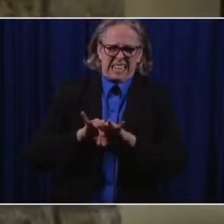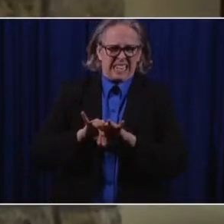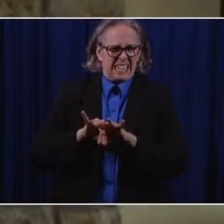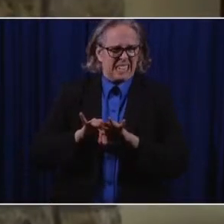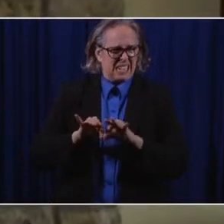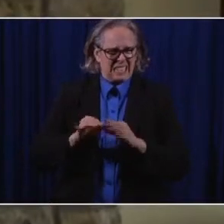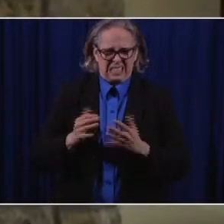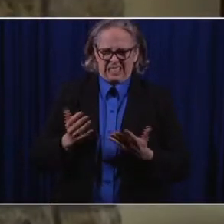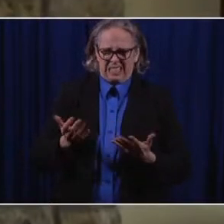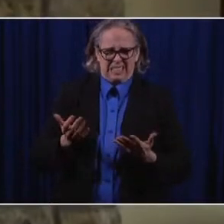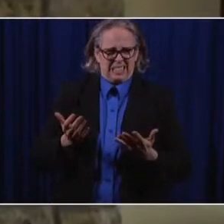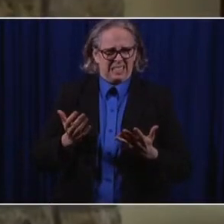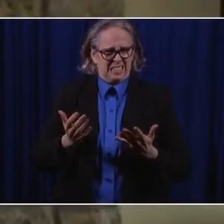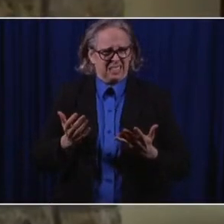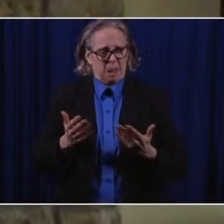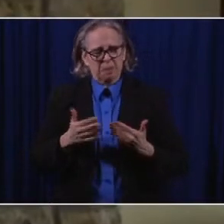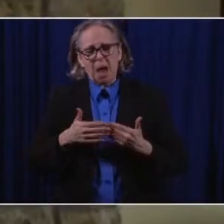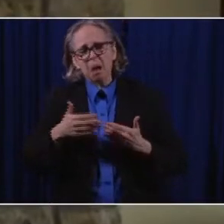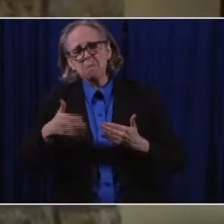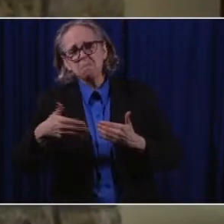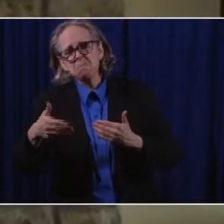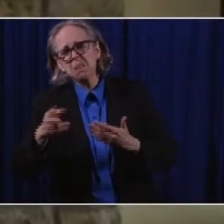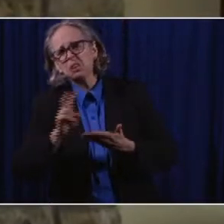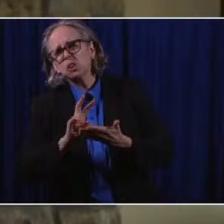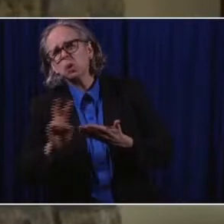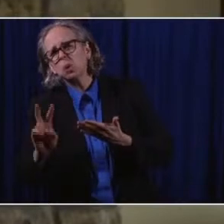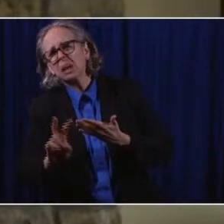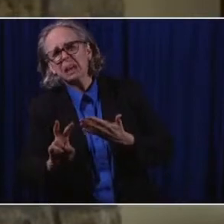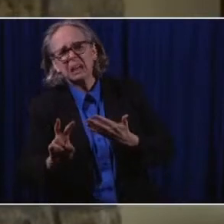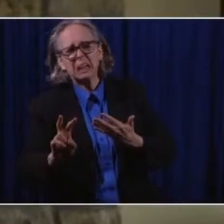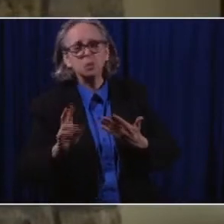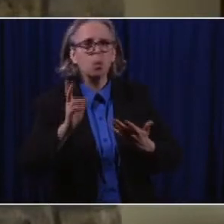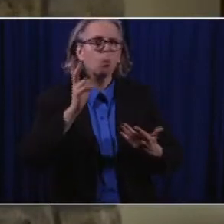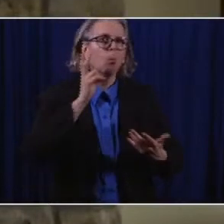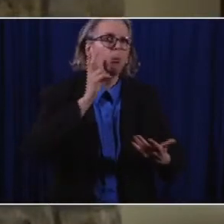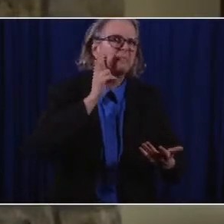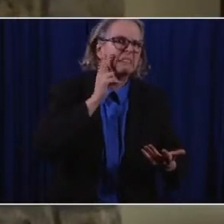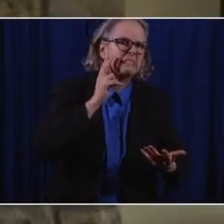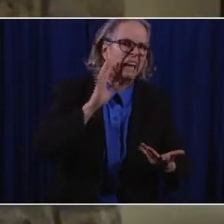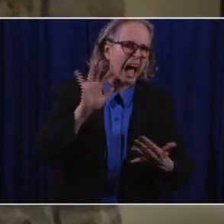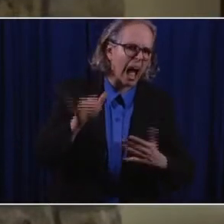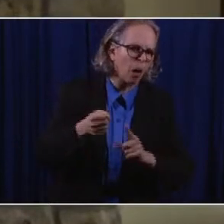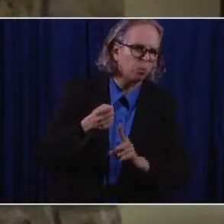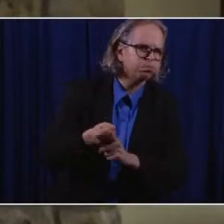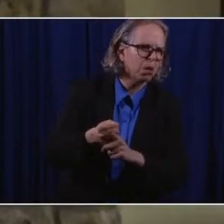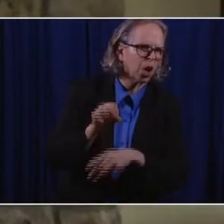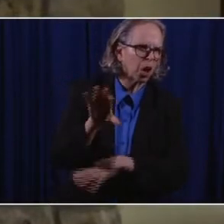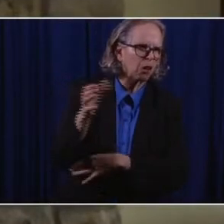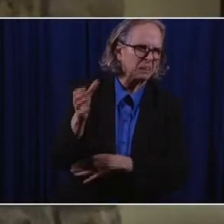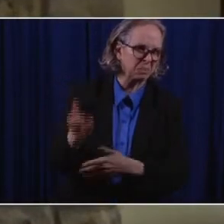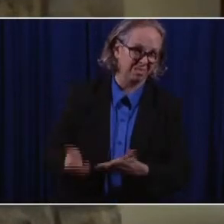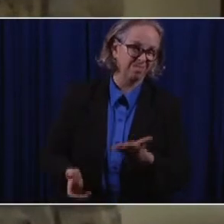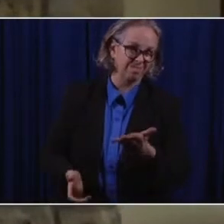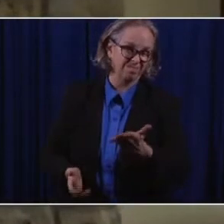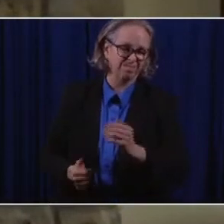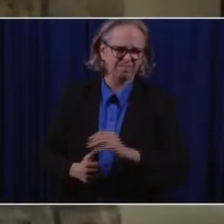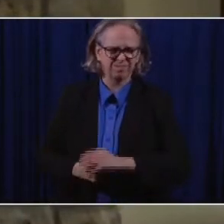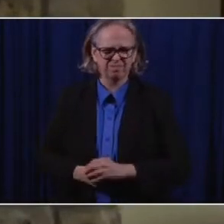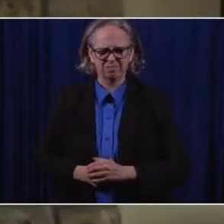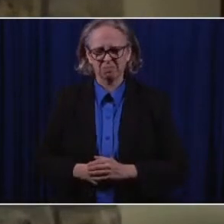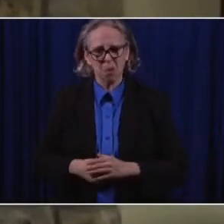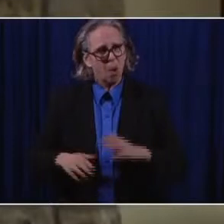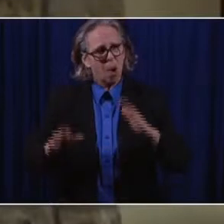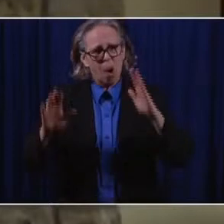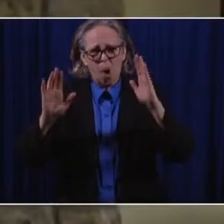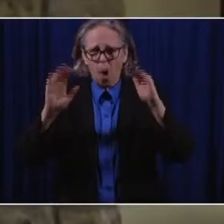know, in a week or so, 10 days or so, 14 days after that. So let's hope we don't get there, and let's hope things get